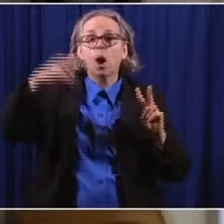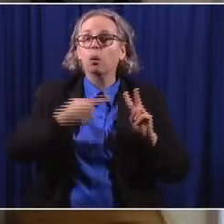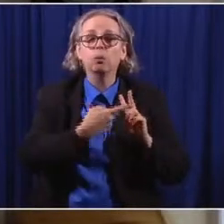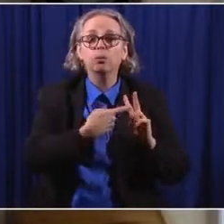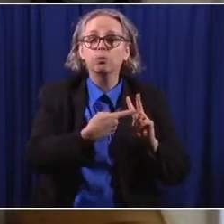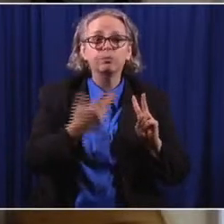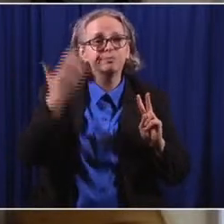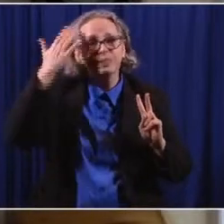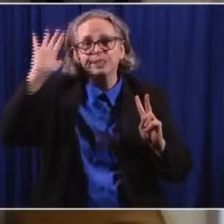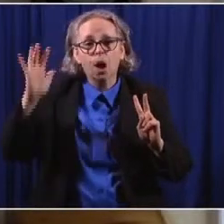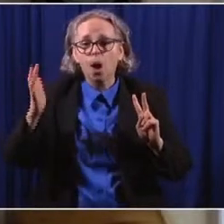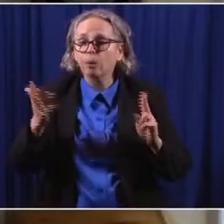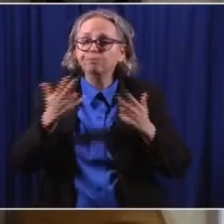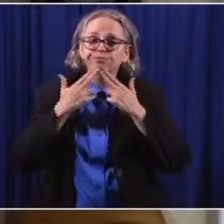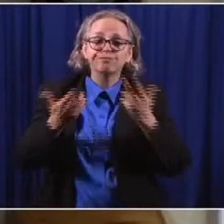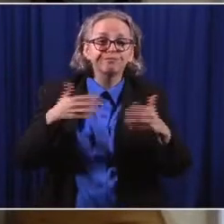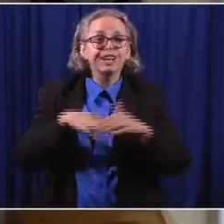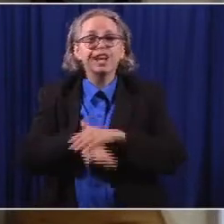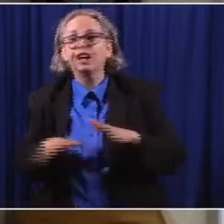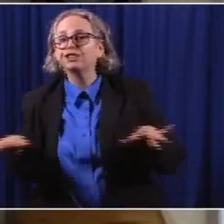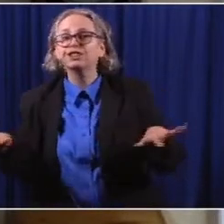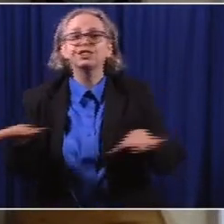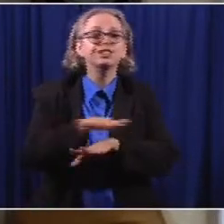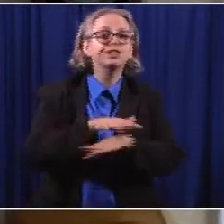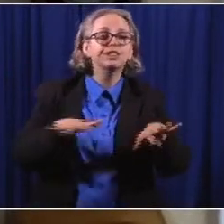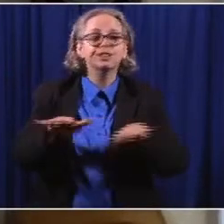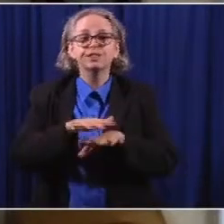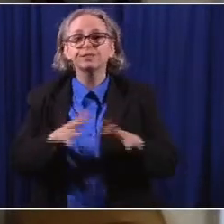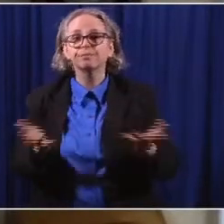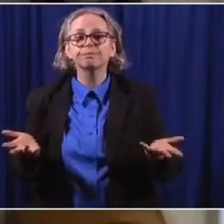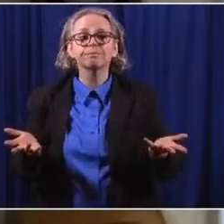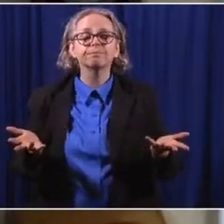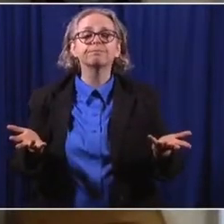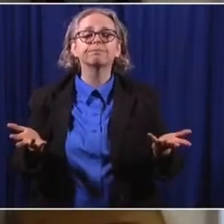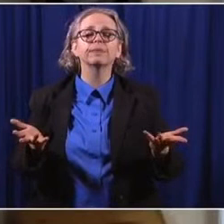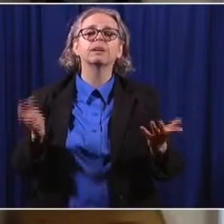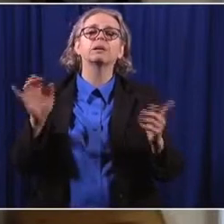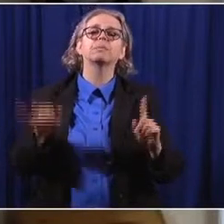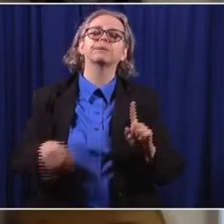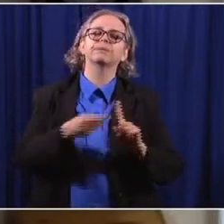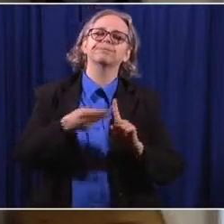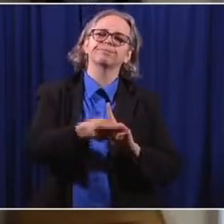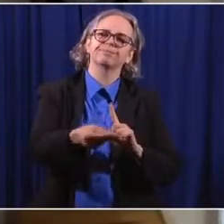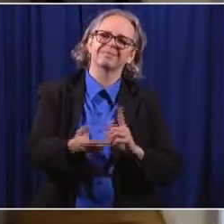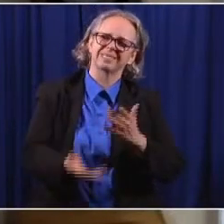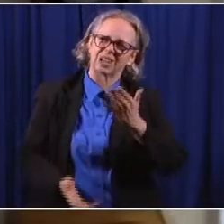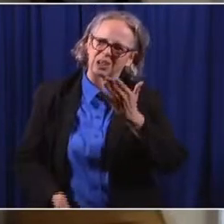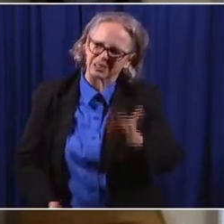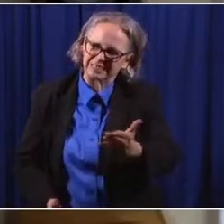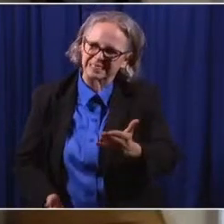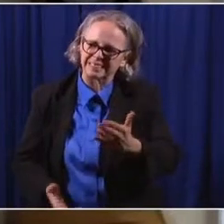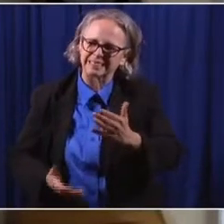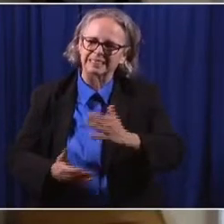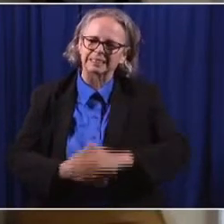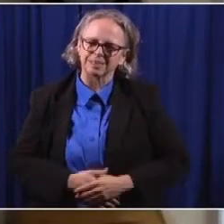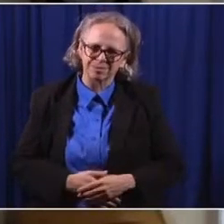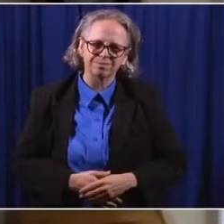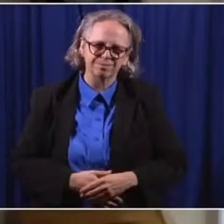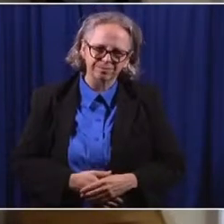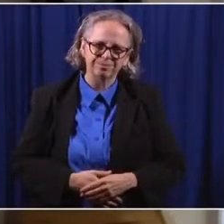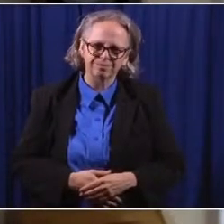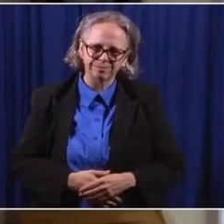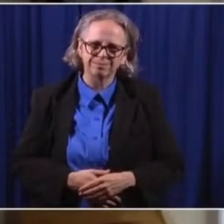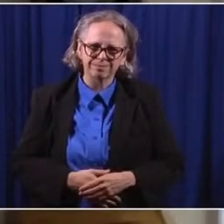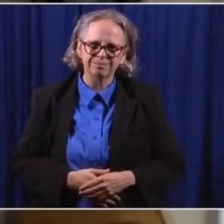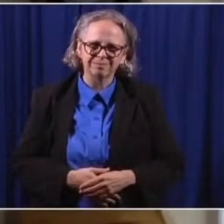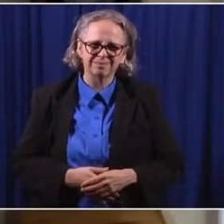don't most of the time know that. It's, at least a lot of the time, they don't know that. So again, 2 people came, they visited,